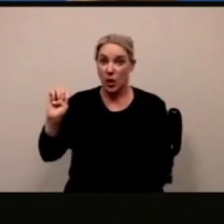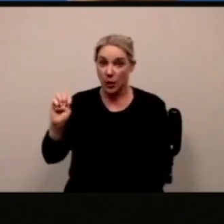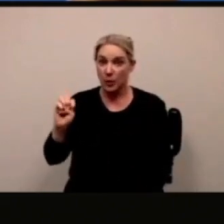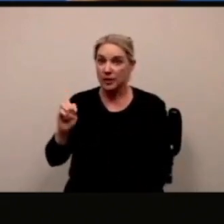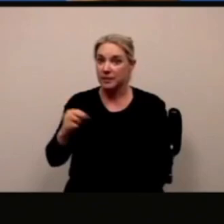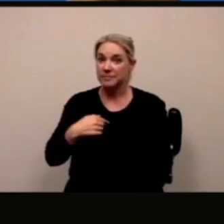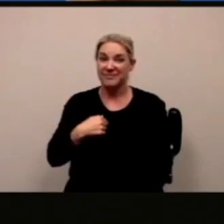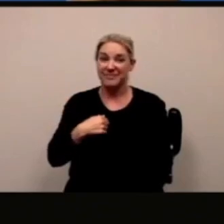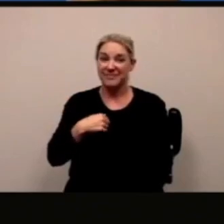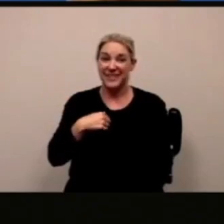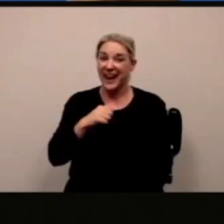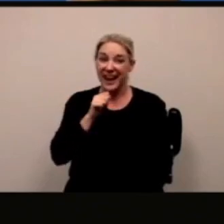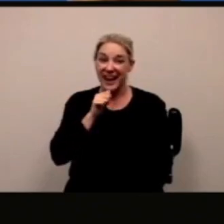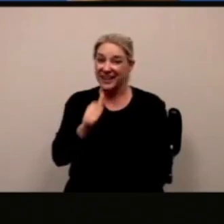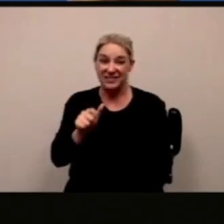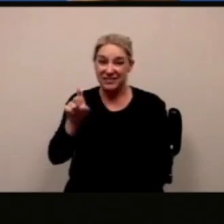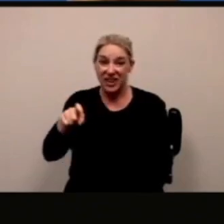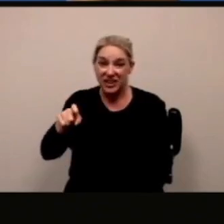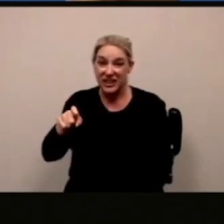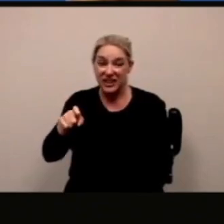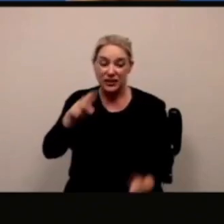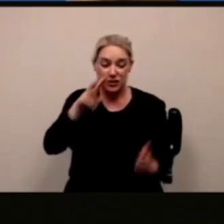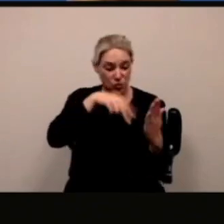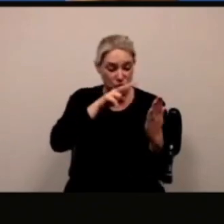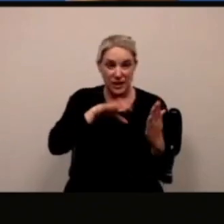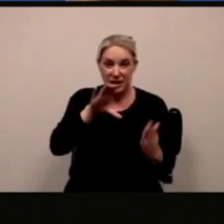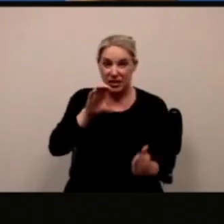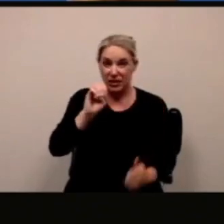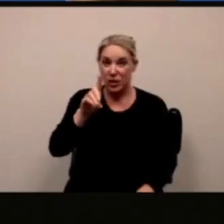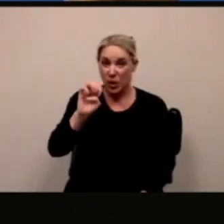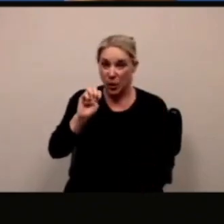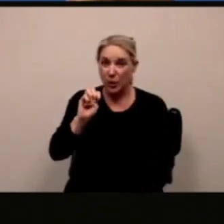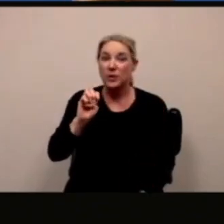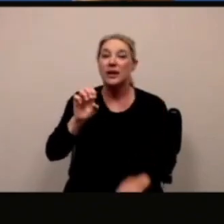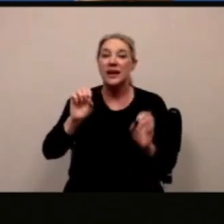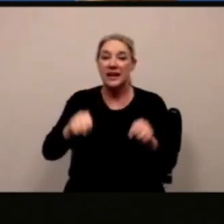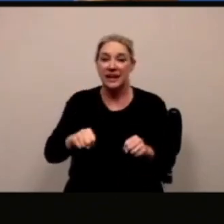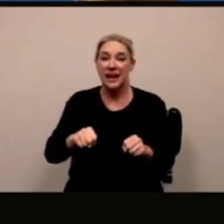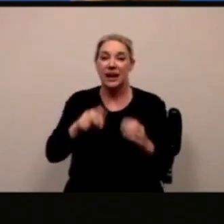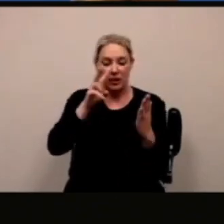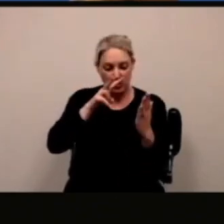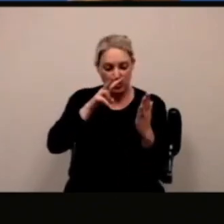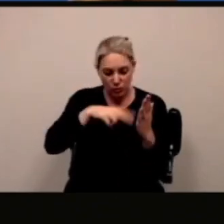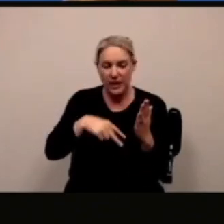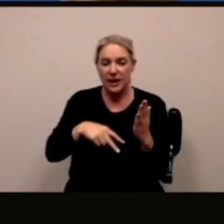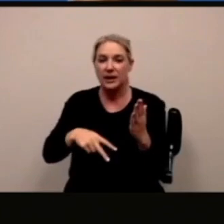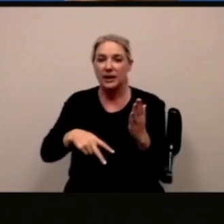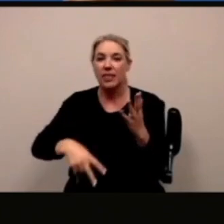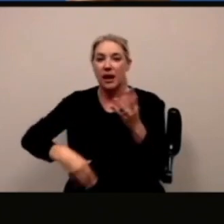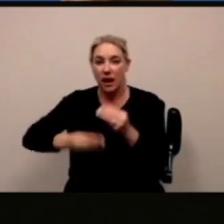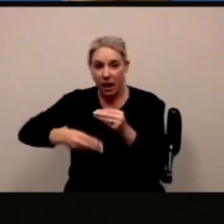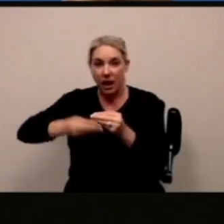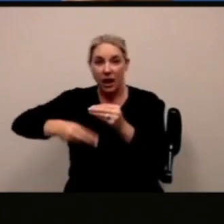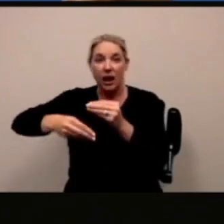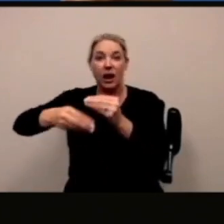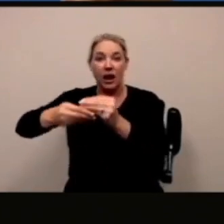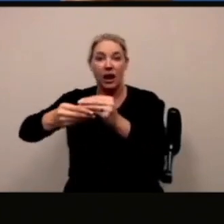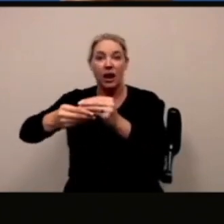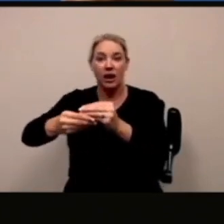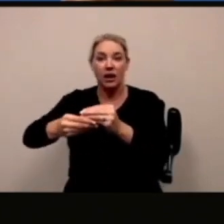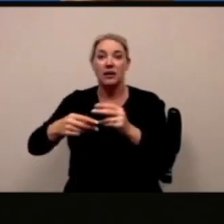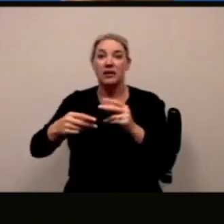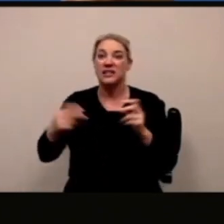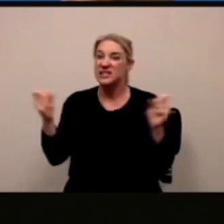code. I could just use that and build on top of it. And what it does is complex because it calculates all of